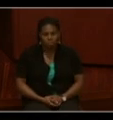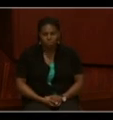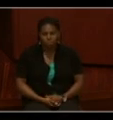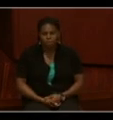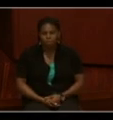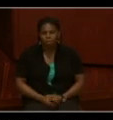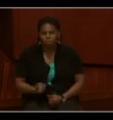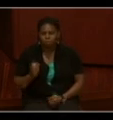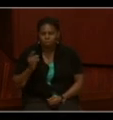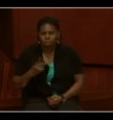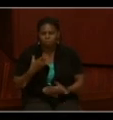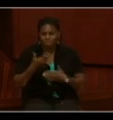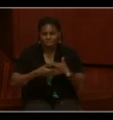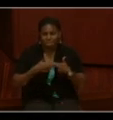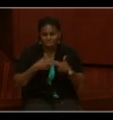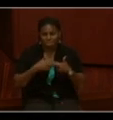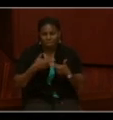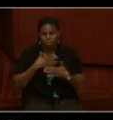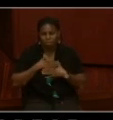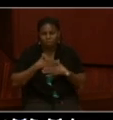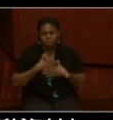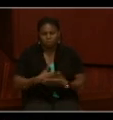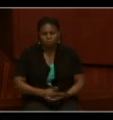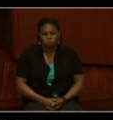Okay, next slide, please.